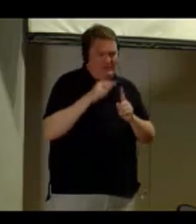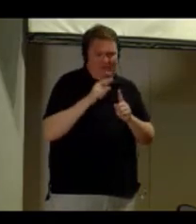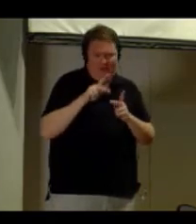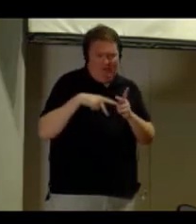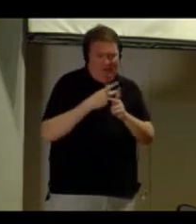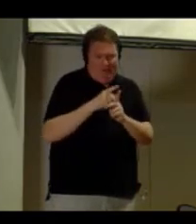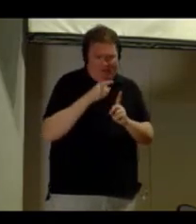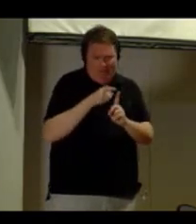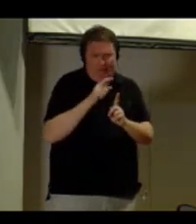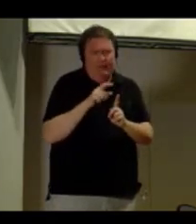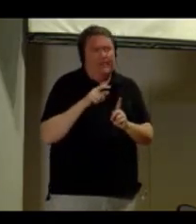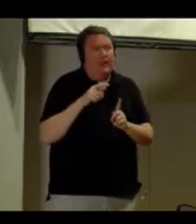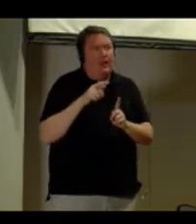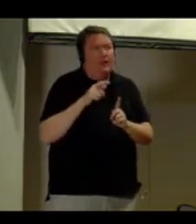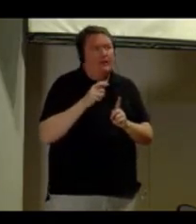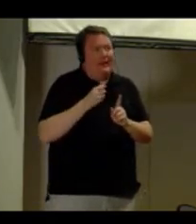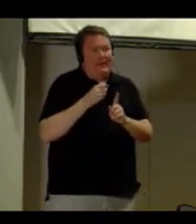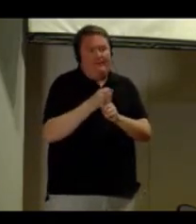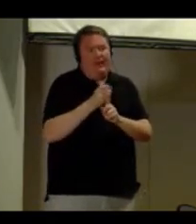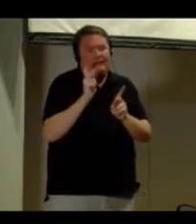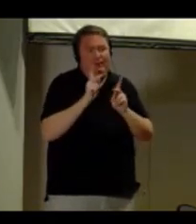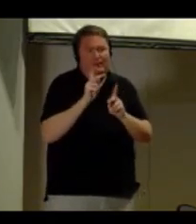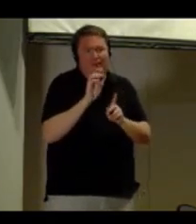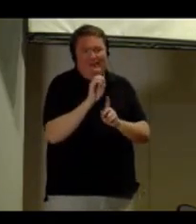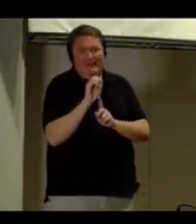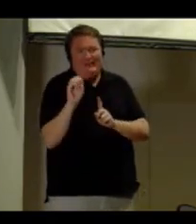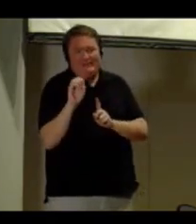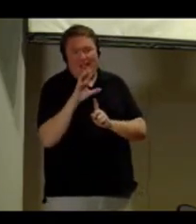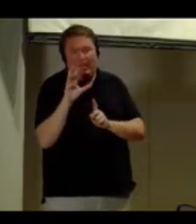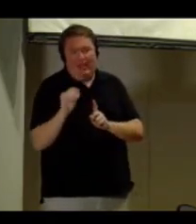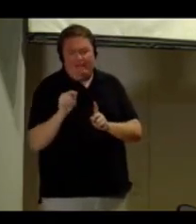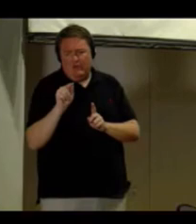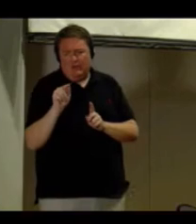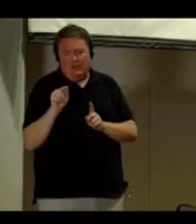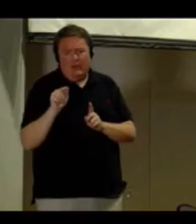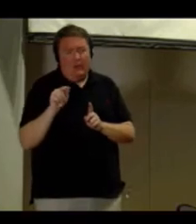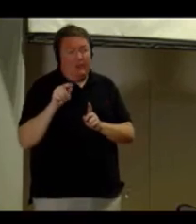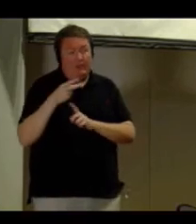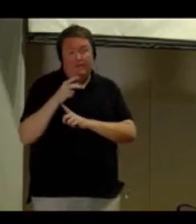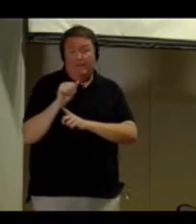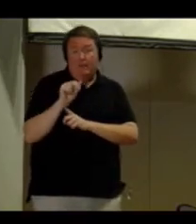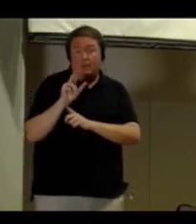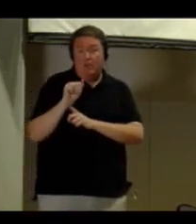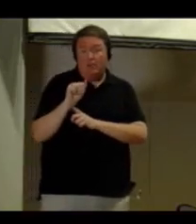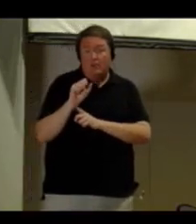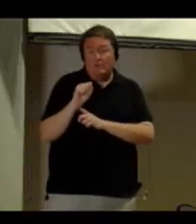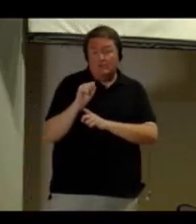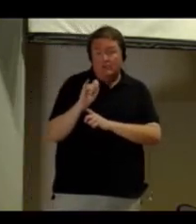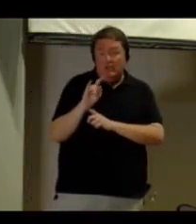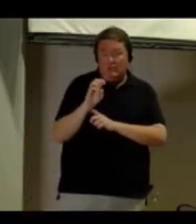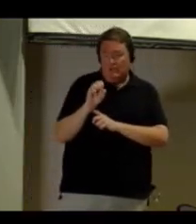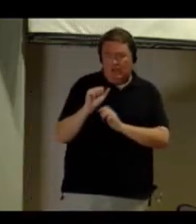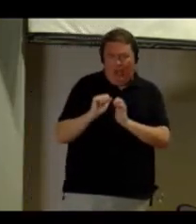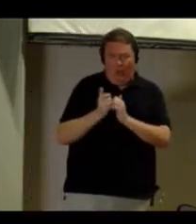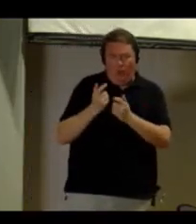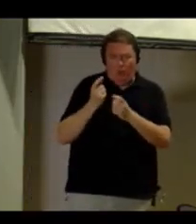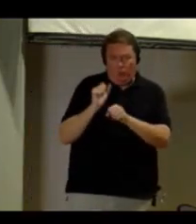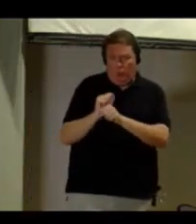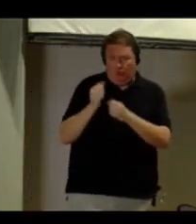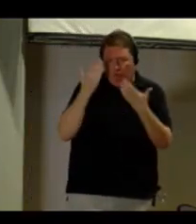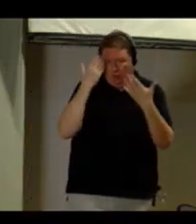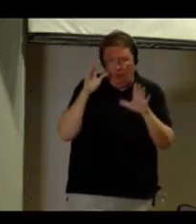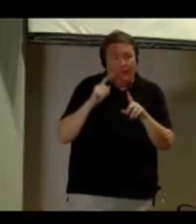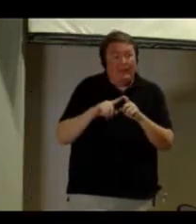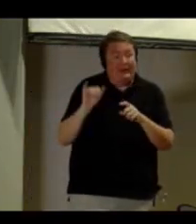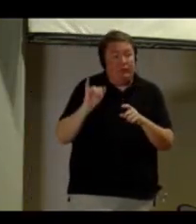in East Africa. We don't just have a good knowledge of how those parasites work, and you reveal the fact that if you want to cure